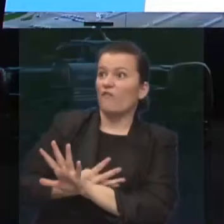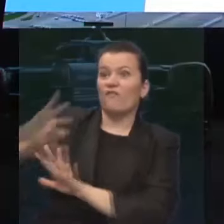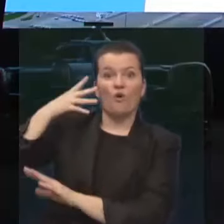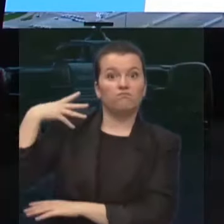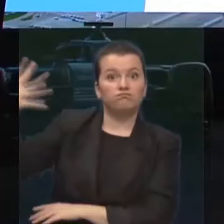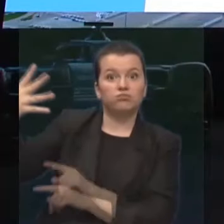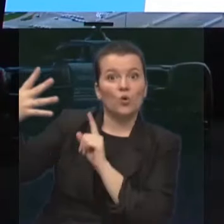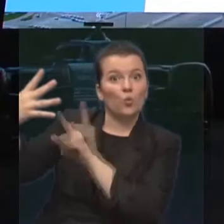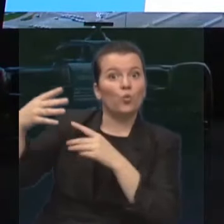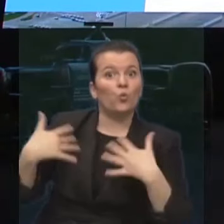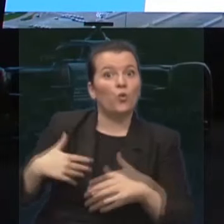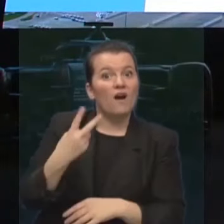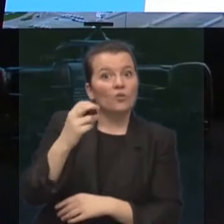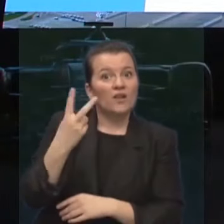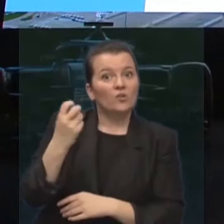our